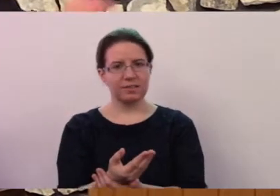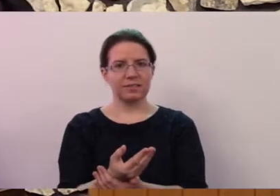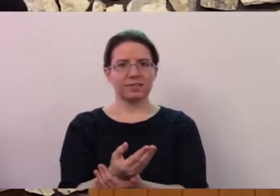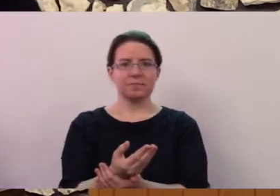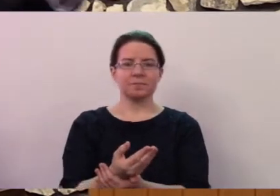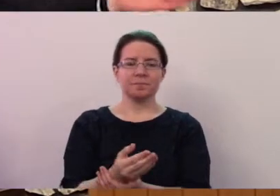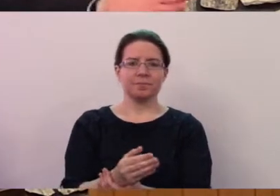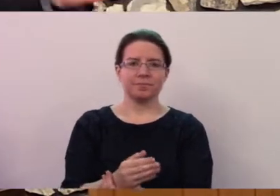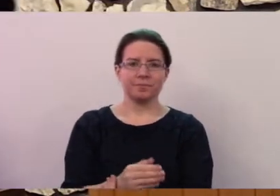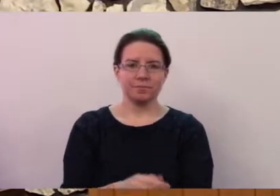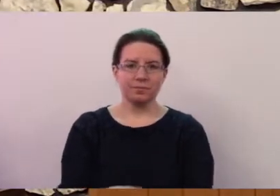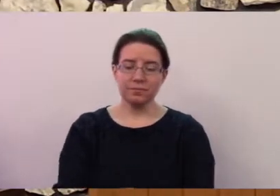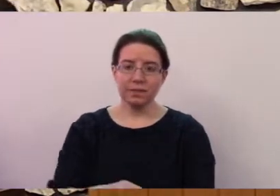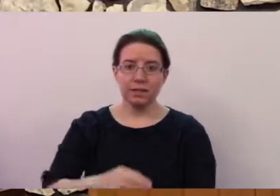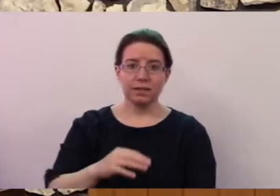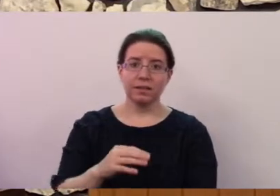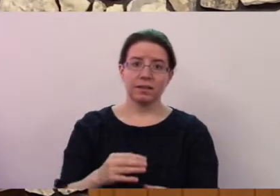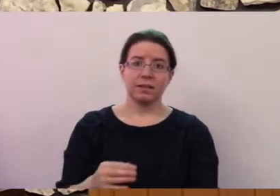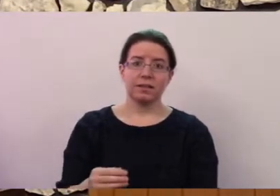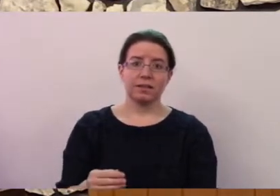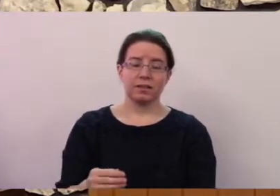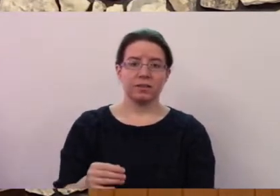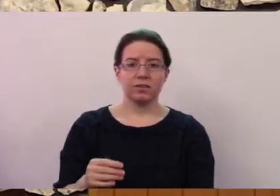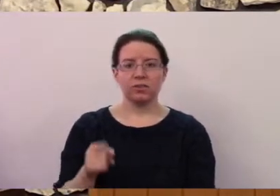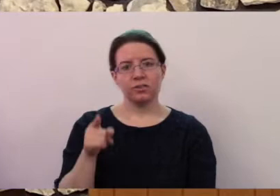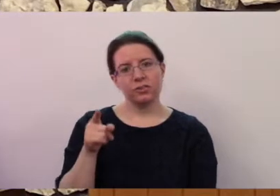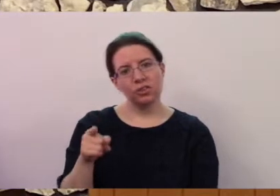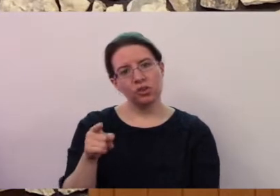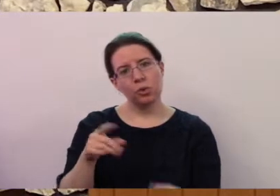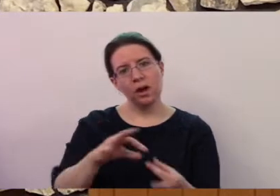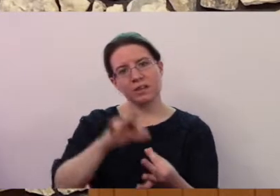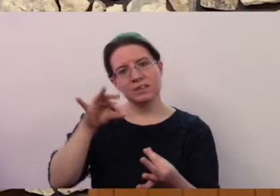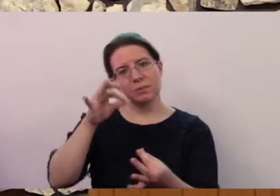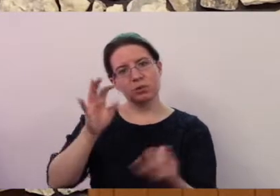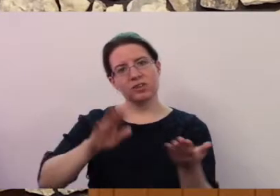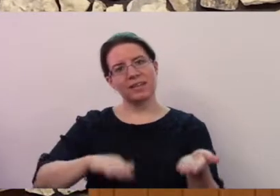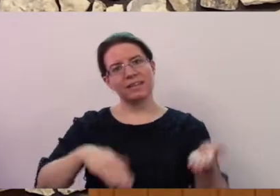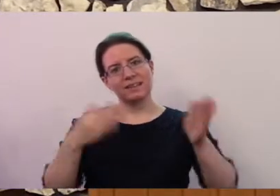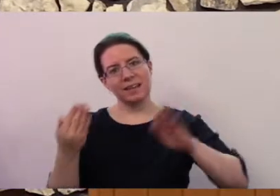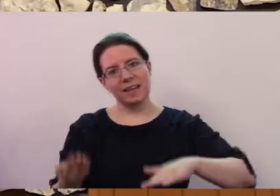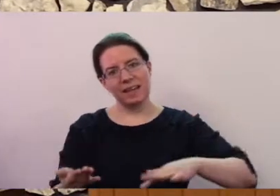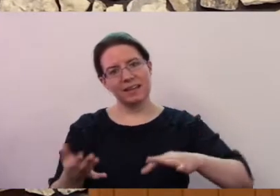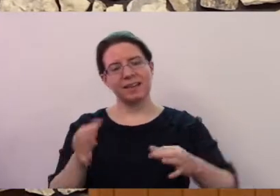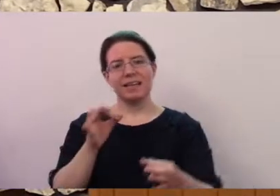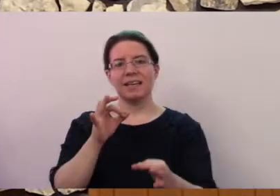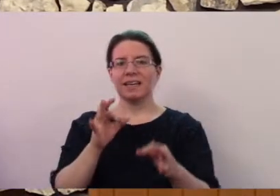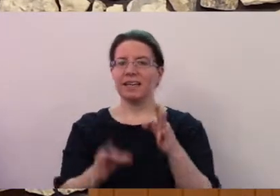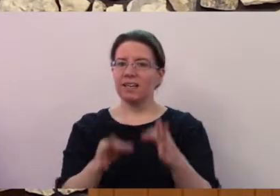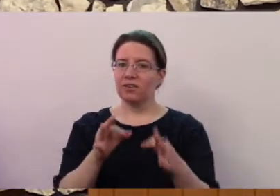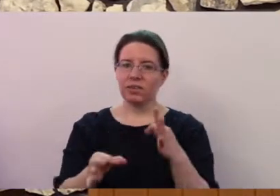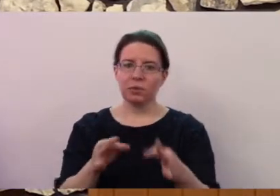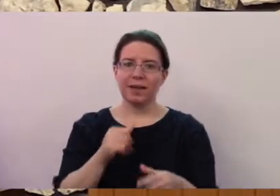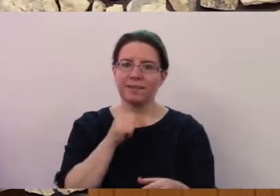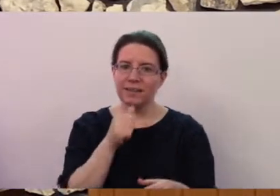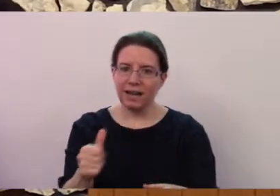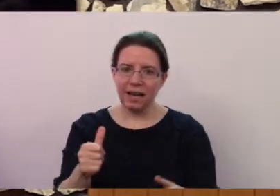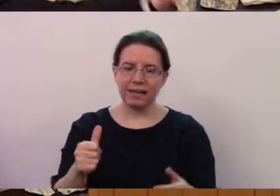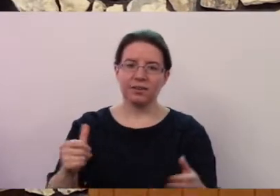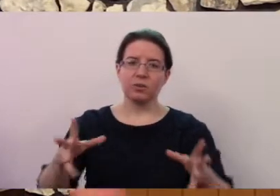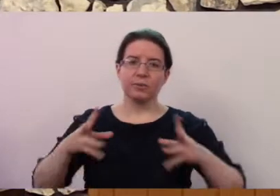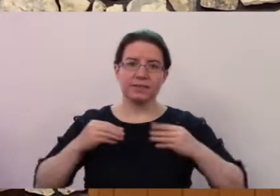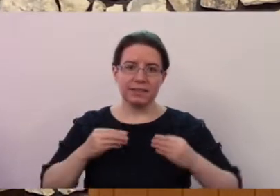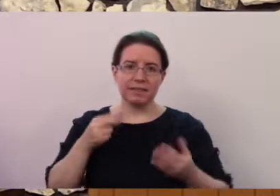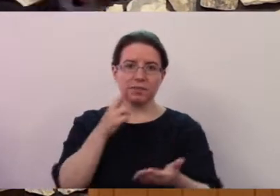dead. Spiritually, every one of you out there, unless you've been born again, are spiritually dead. And you must be born again, born